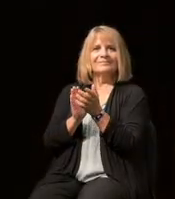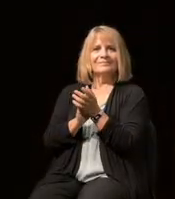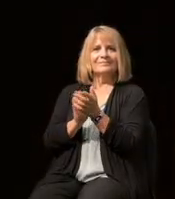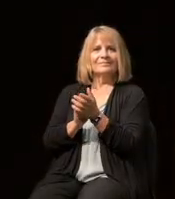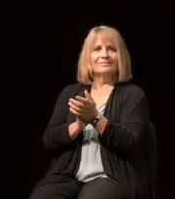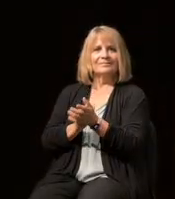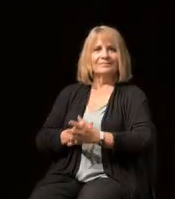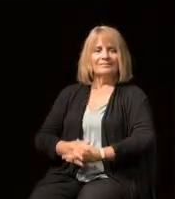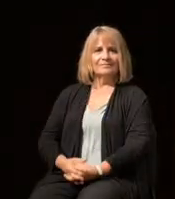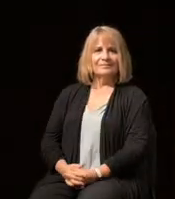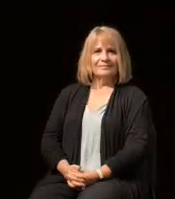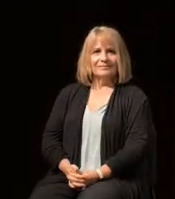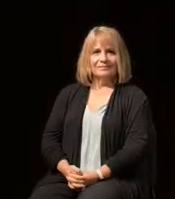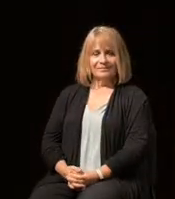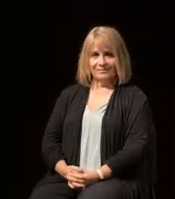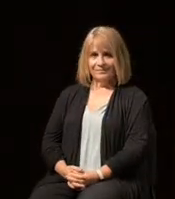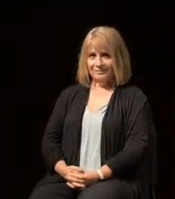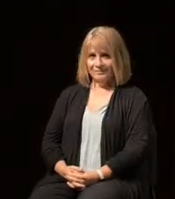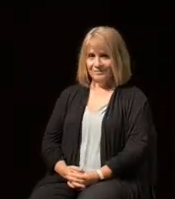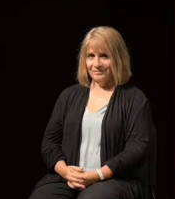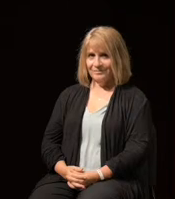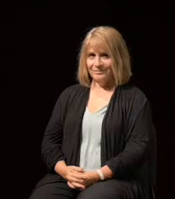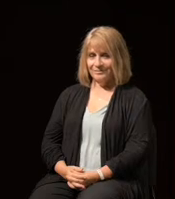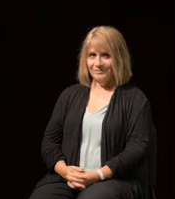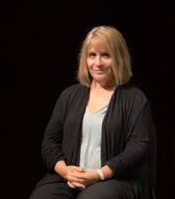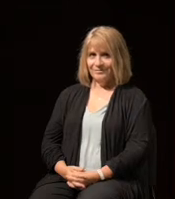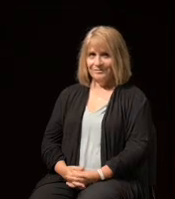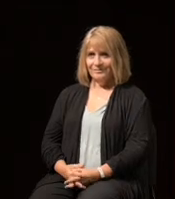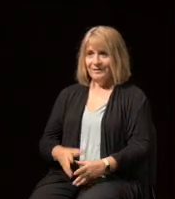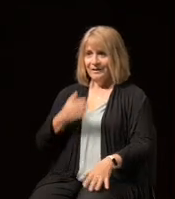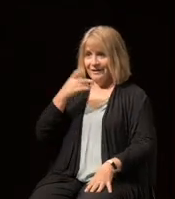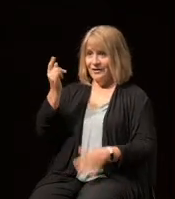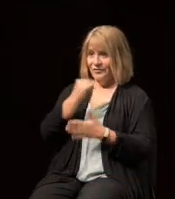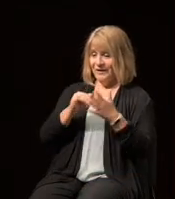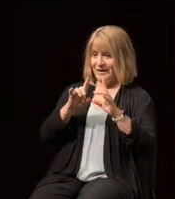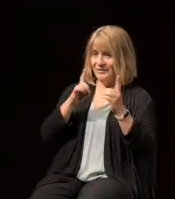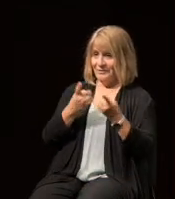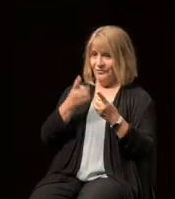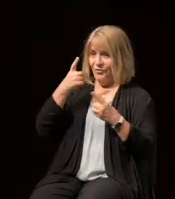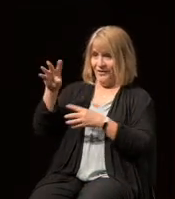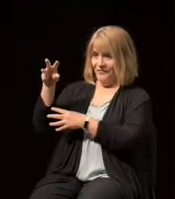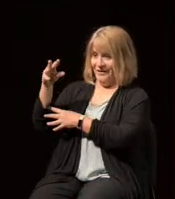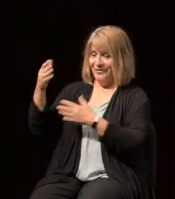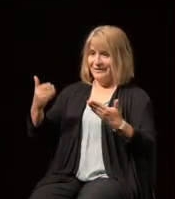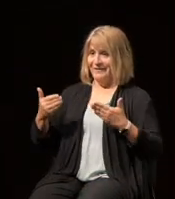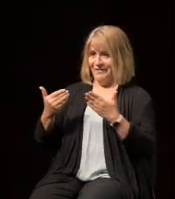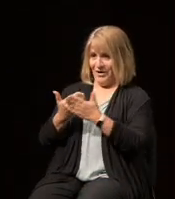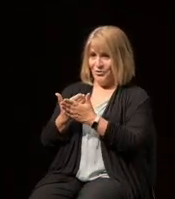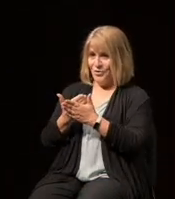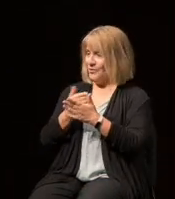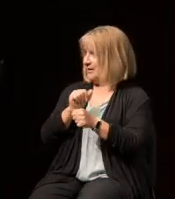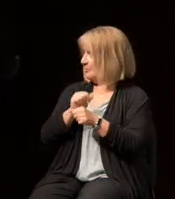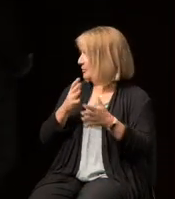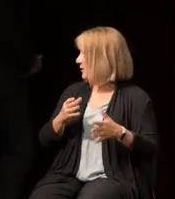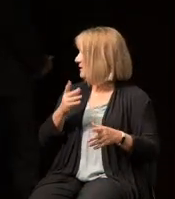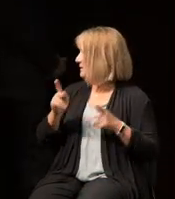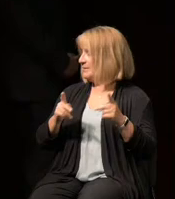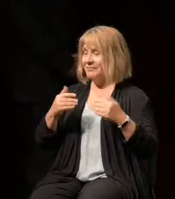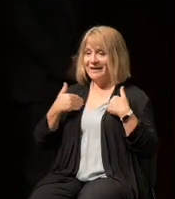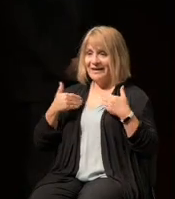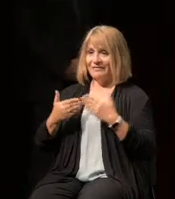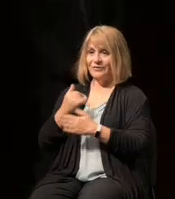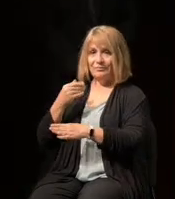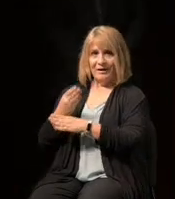So a special thanks to our marketing department for the video introduction of our newest employees and those in new positions. And